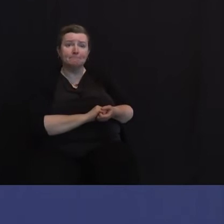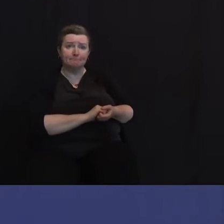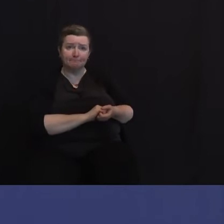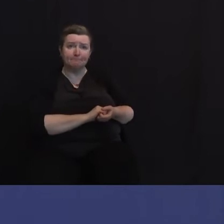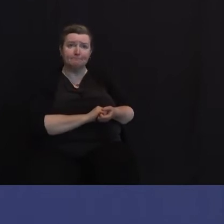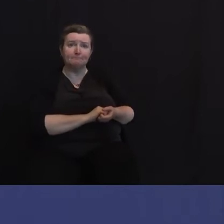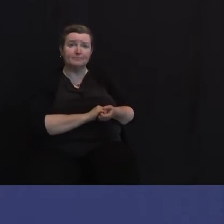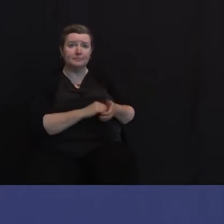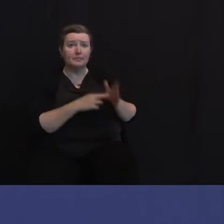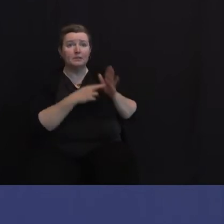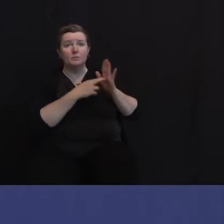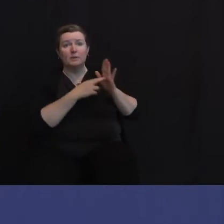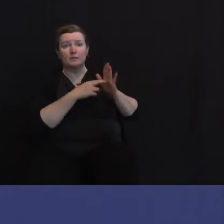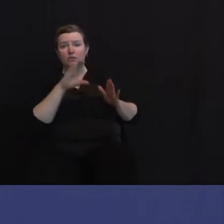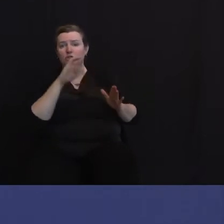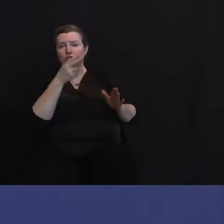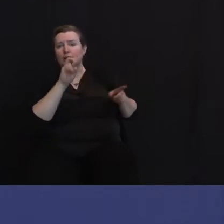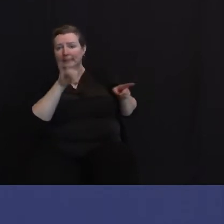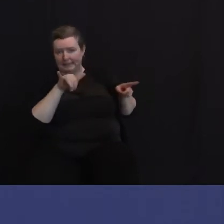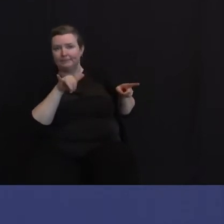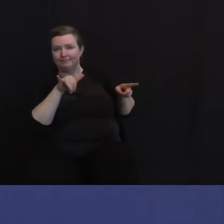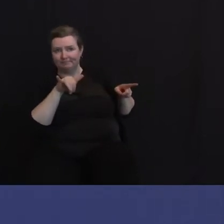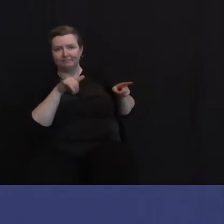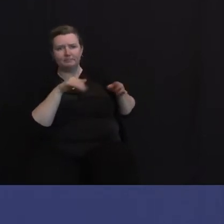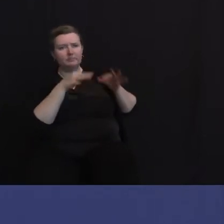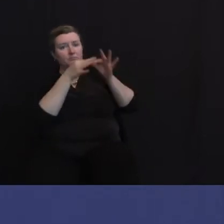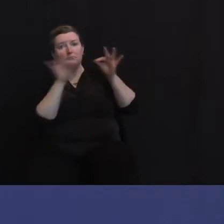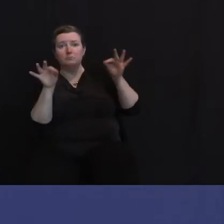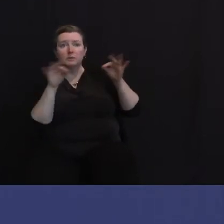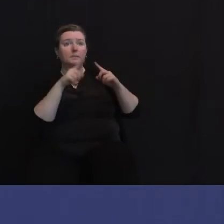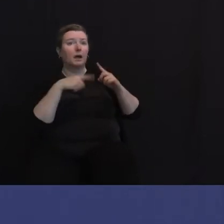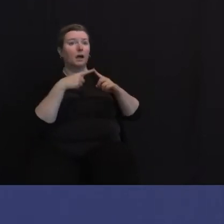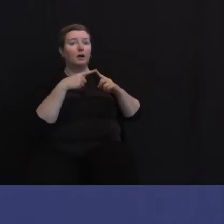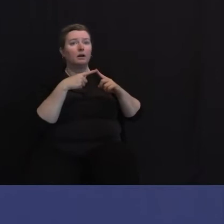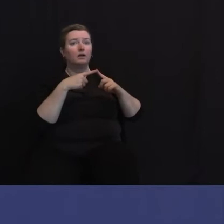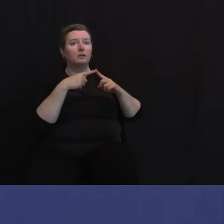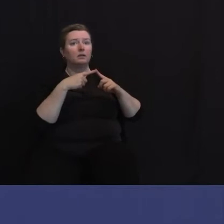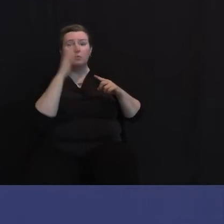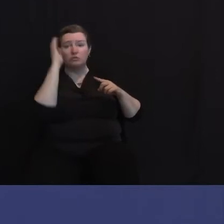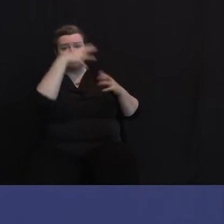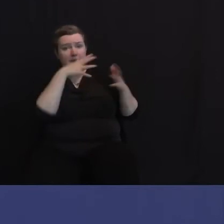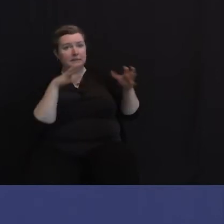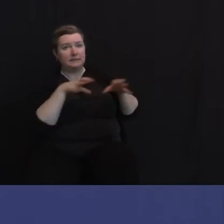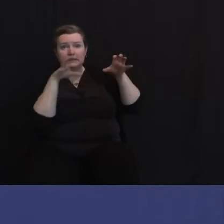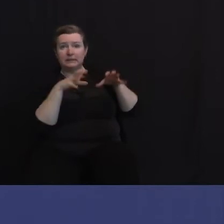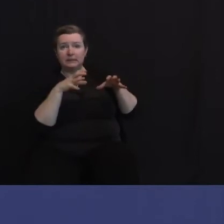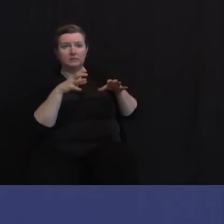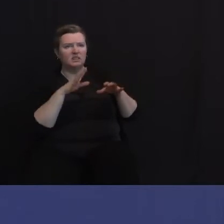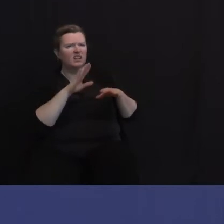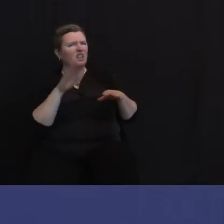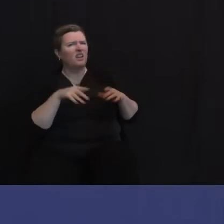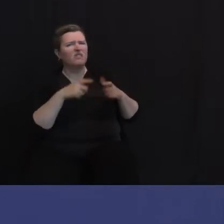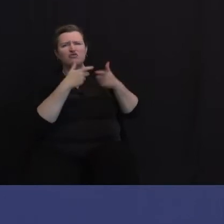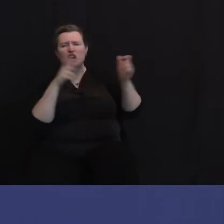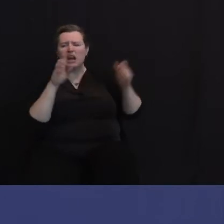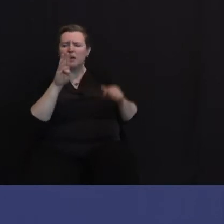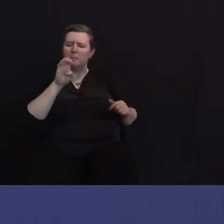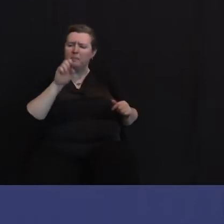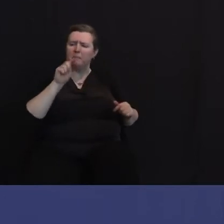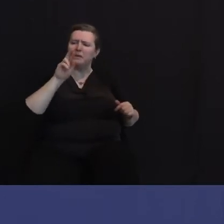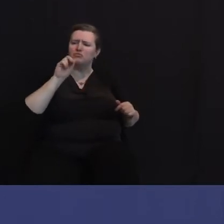Representative Cheney said of President Trump's actions last week, and I quote her, "There has never been a greater betrayal by a president of the United